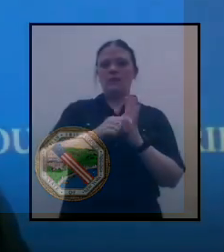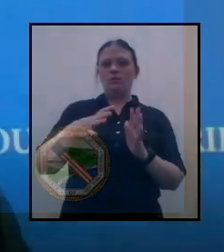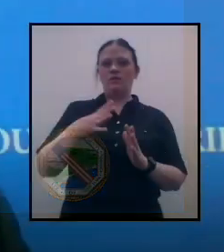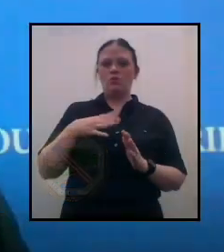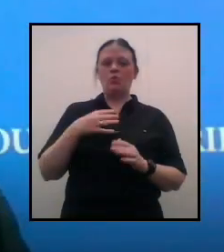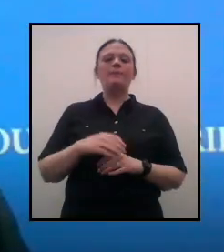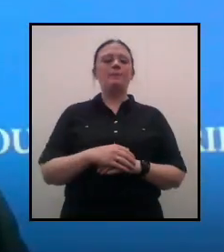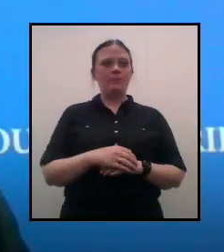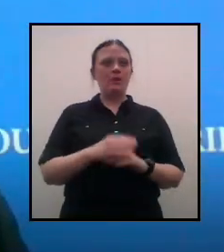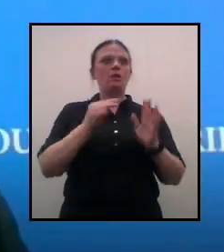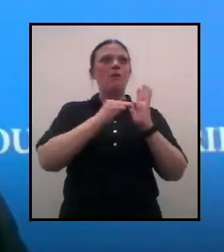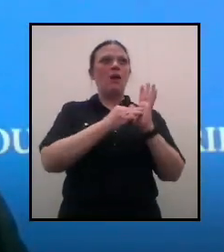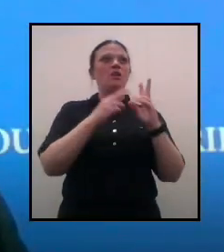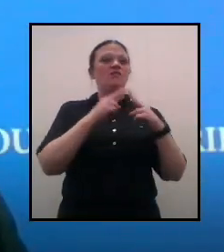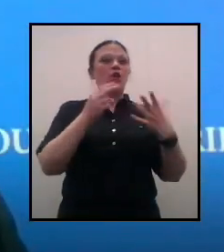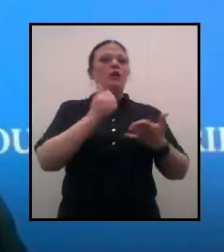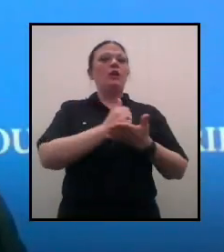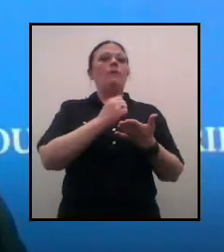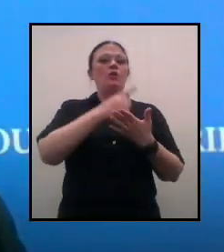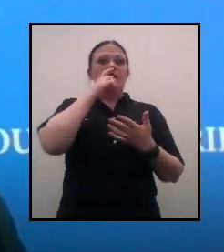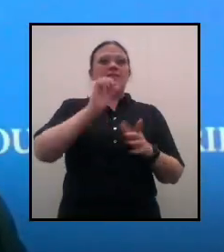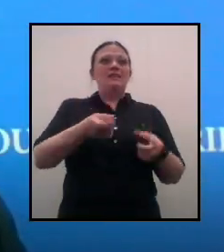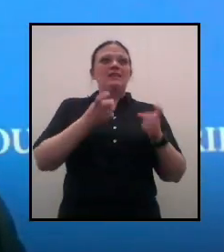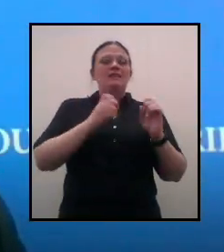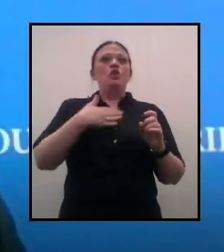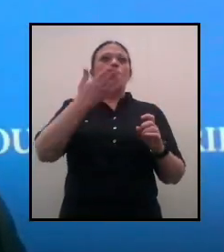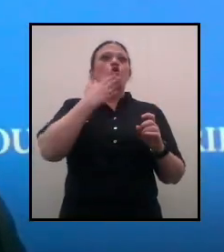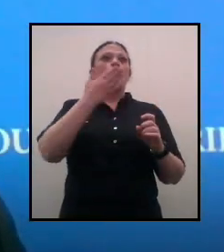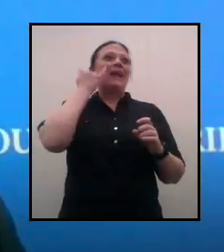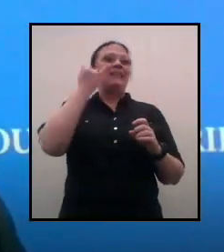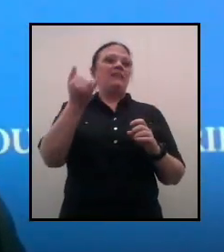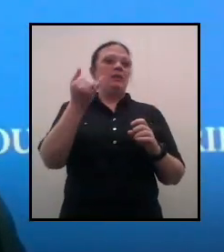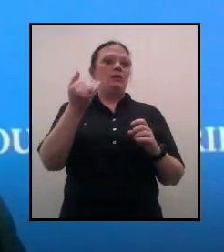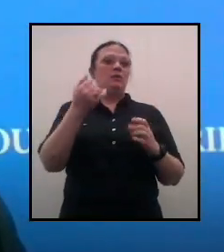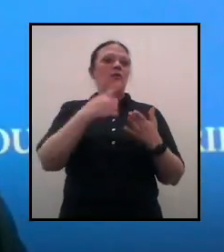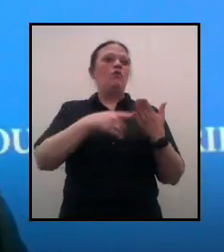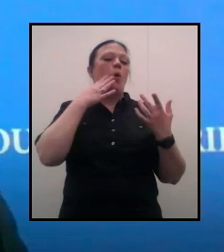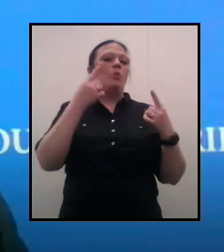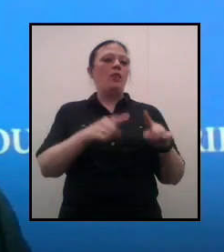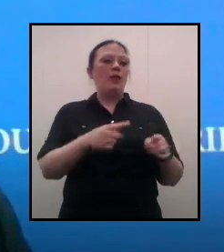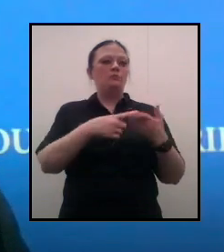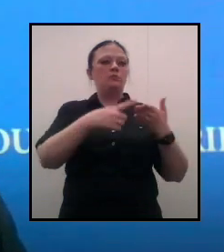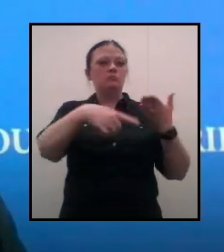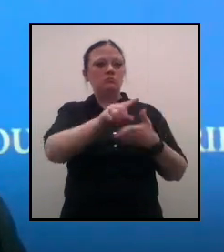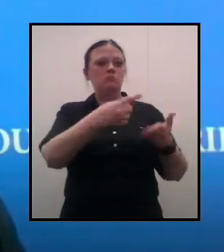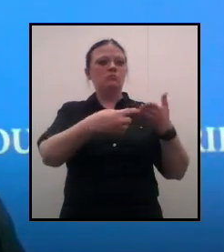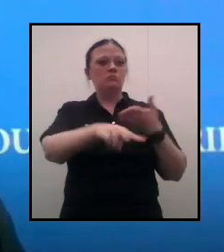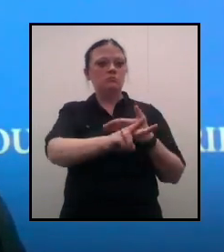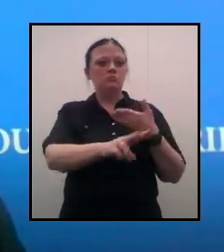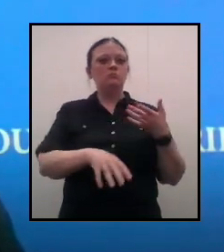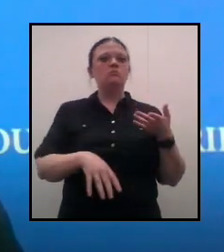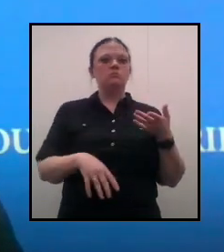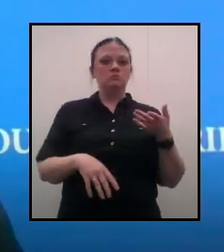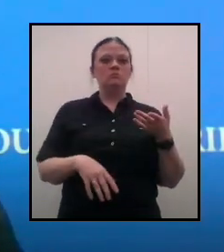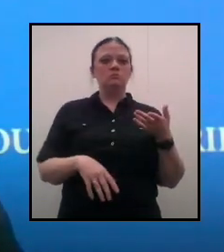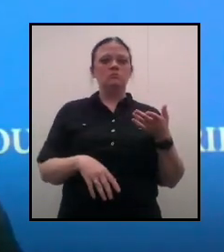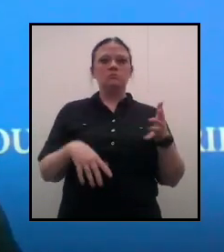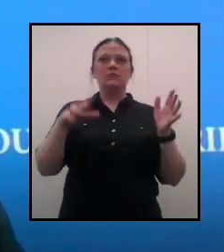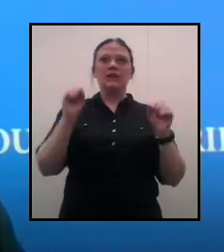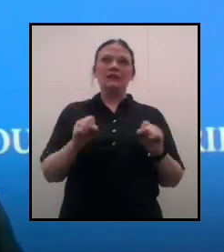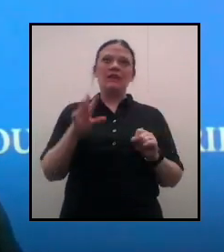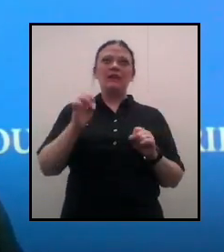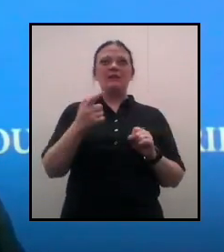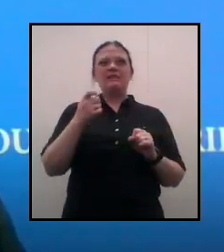very helpful from a standpoint as it gives us a really good idea what's going to happen in the next week to 2 weeks. It's can be a